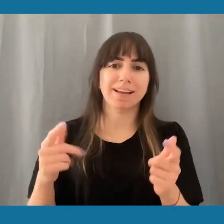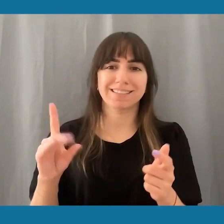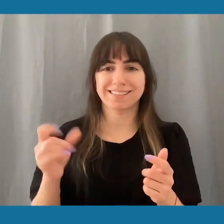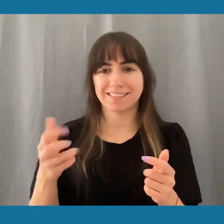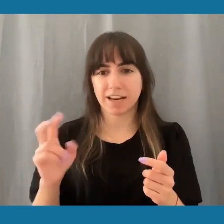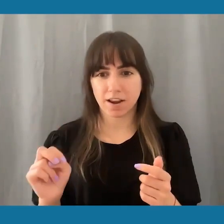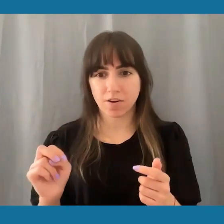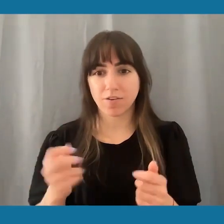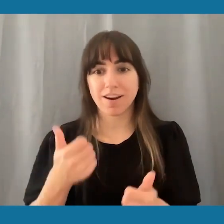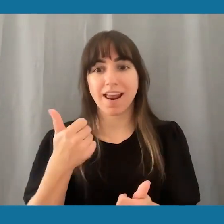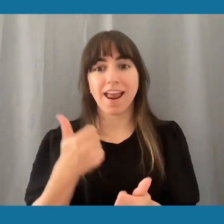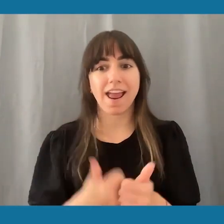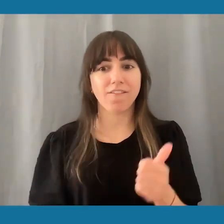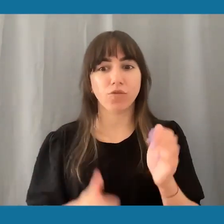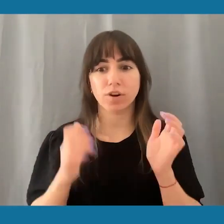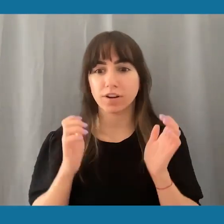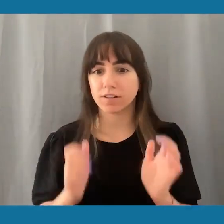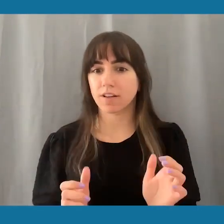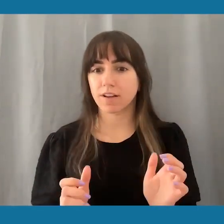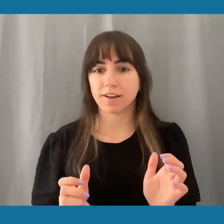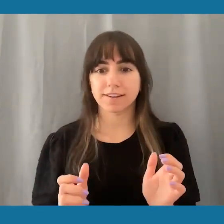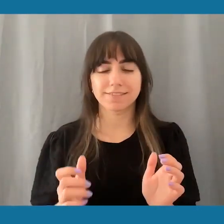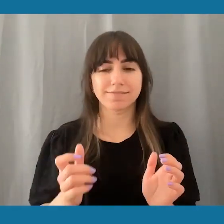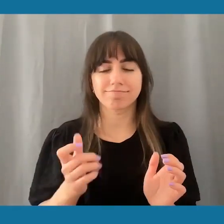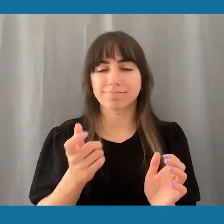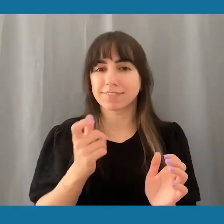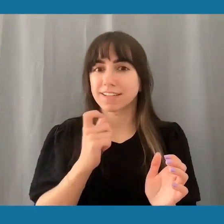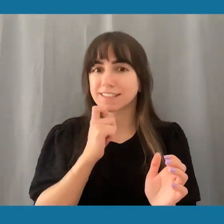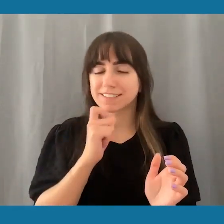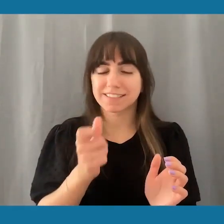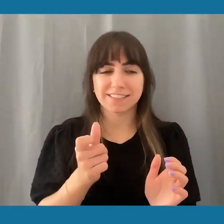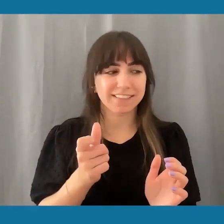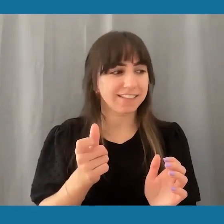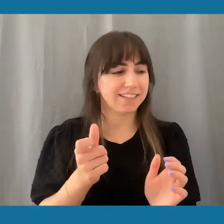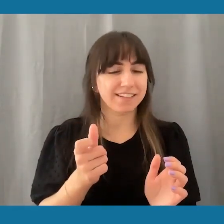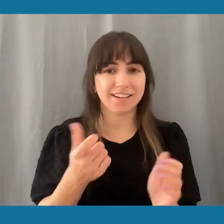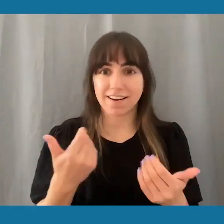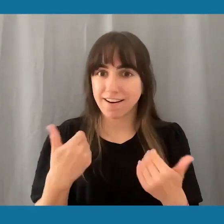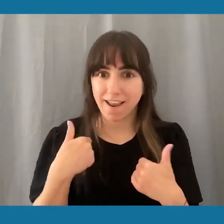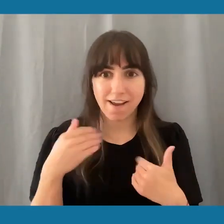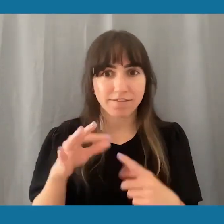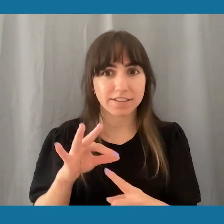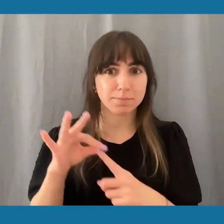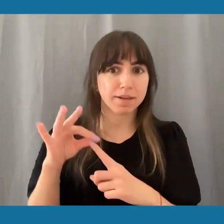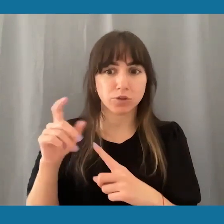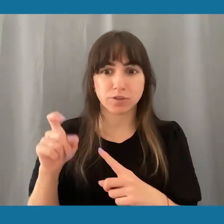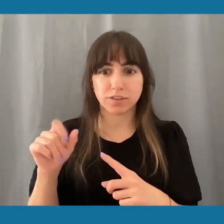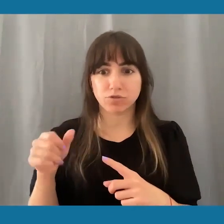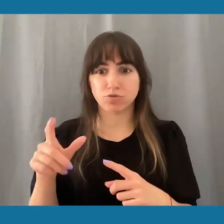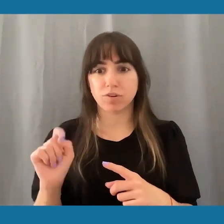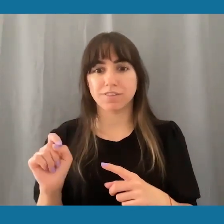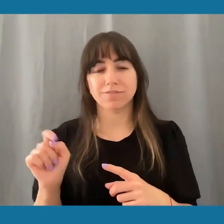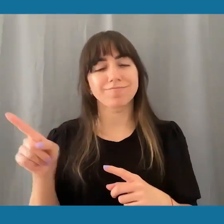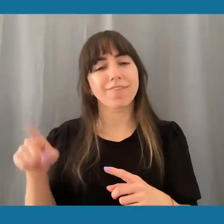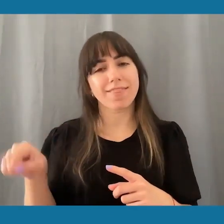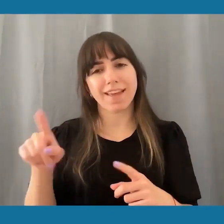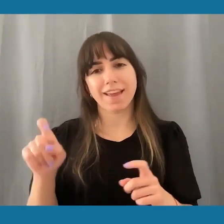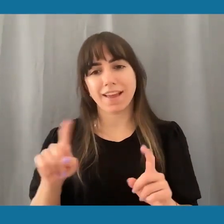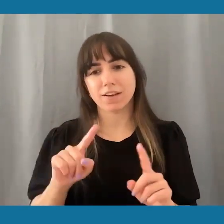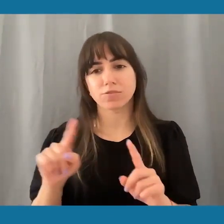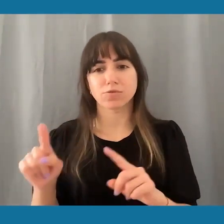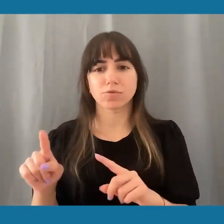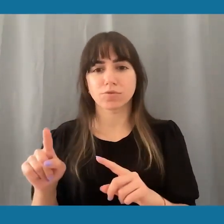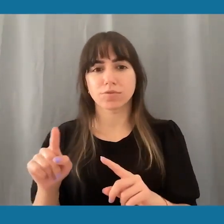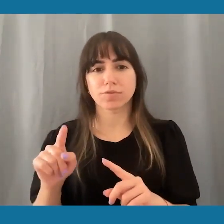trust, they had to go on what we call a spend down. Well, we have now 140. We had a little bit